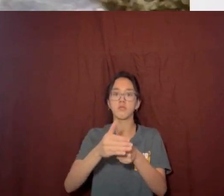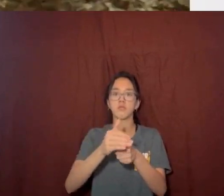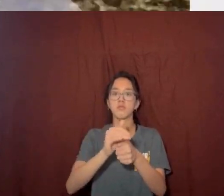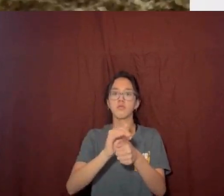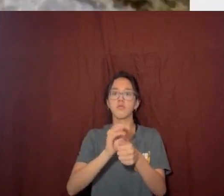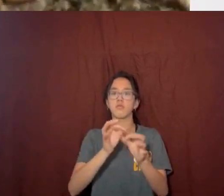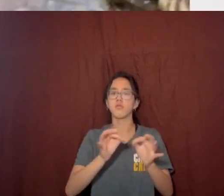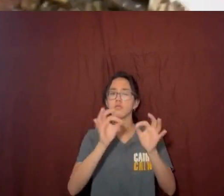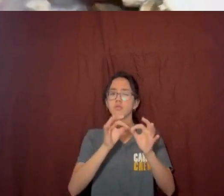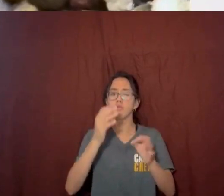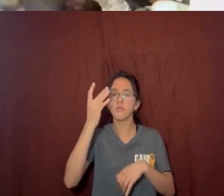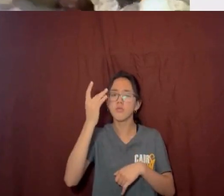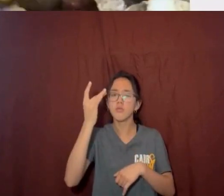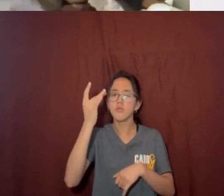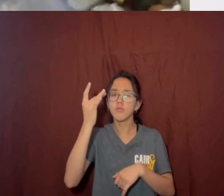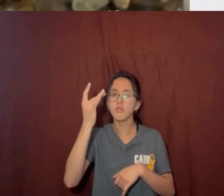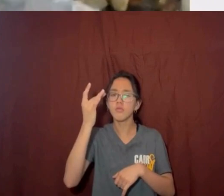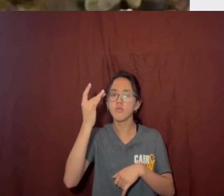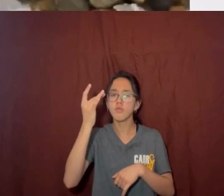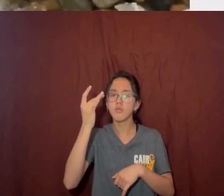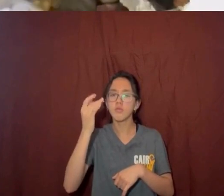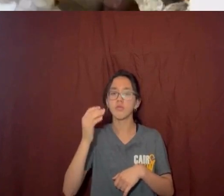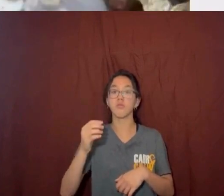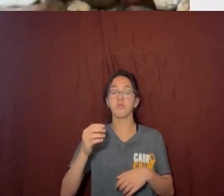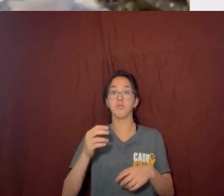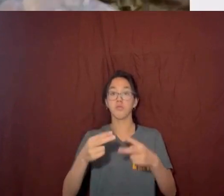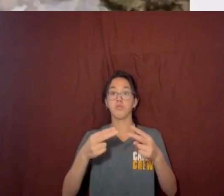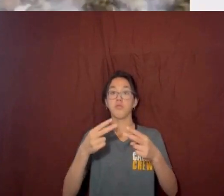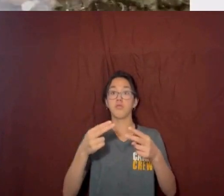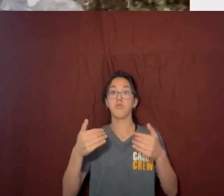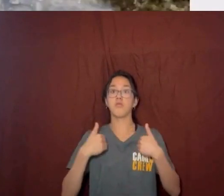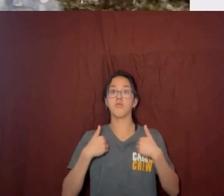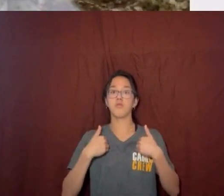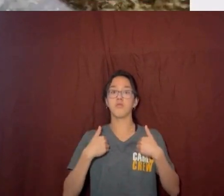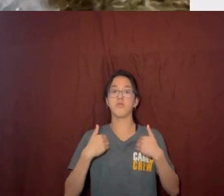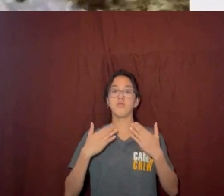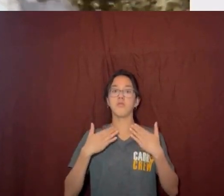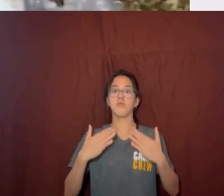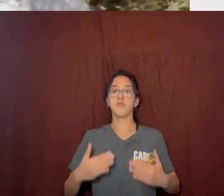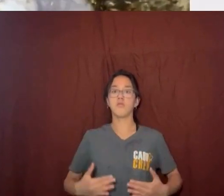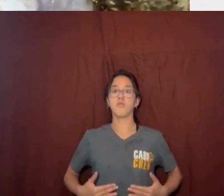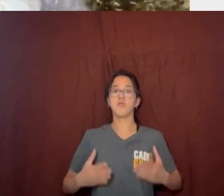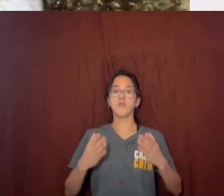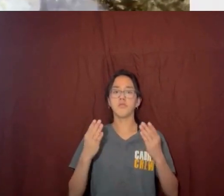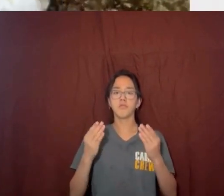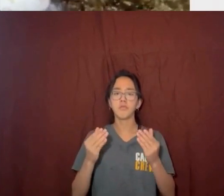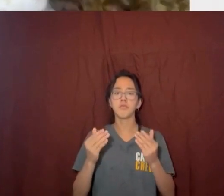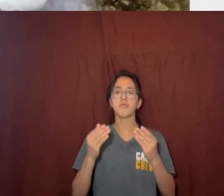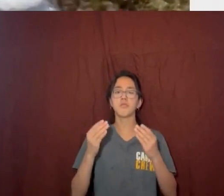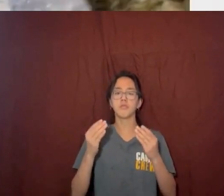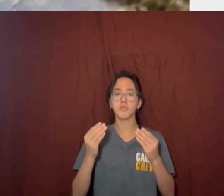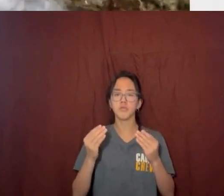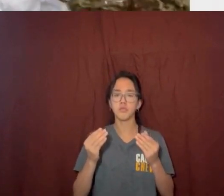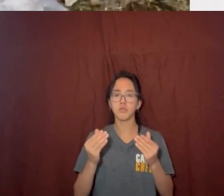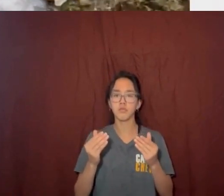This is important because it protects their soft bodies from predators.